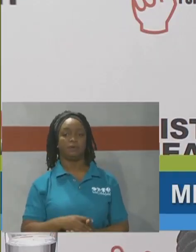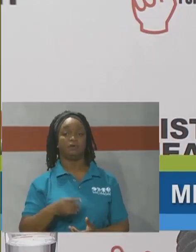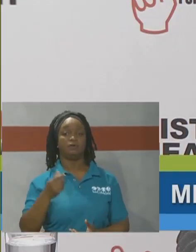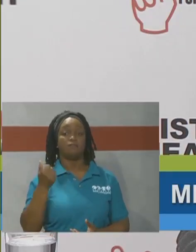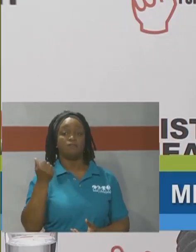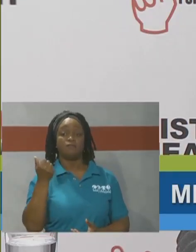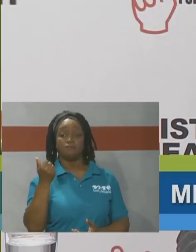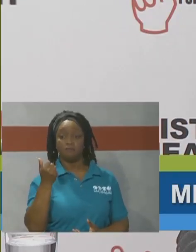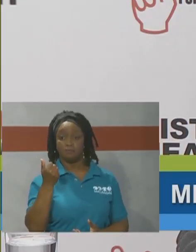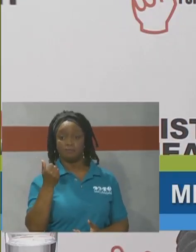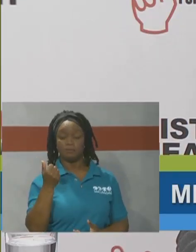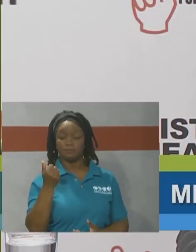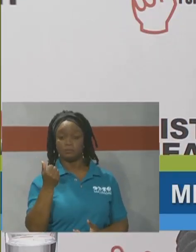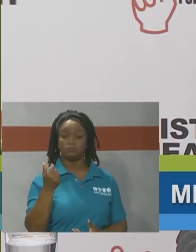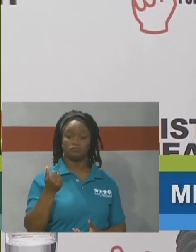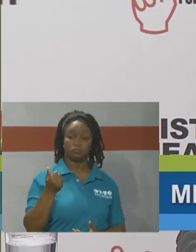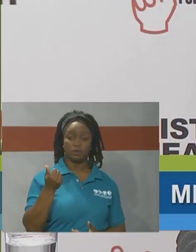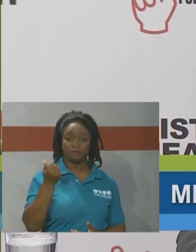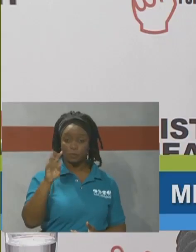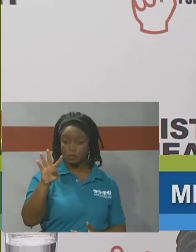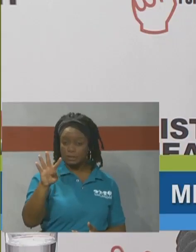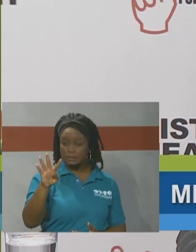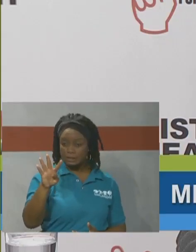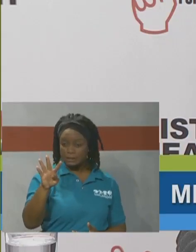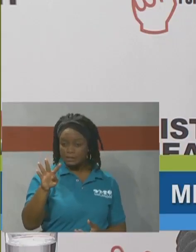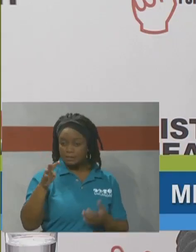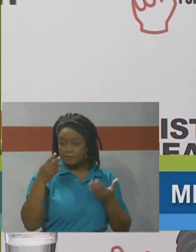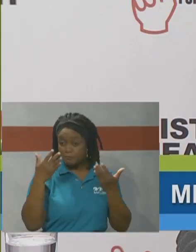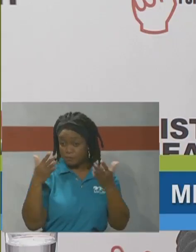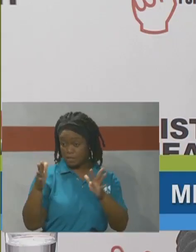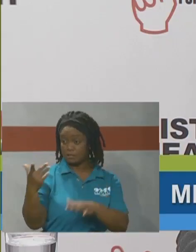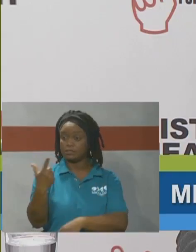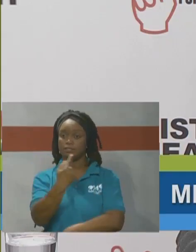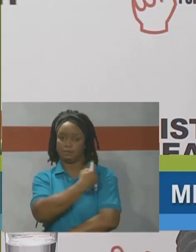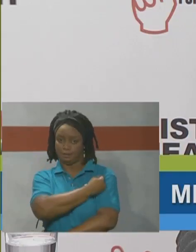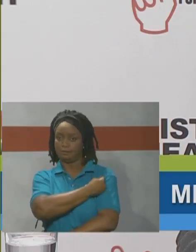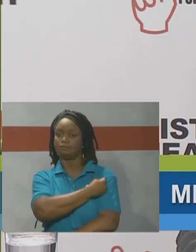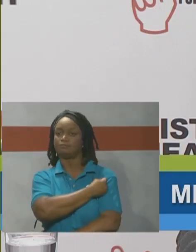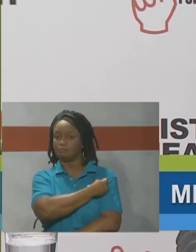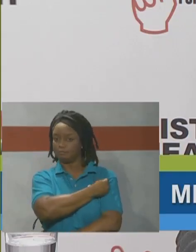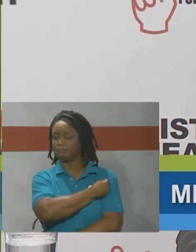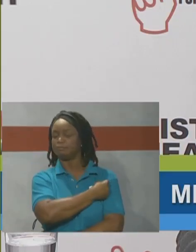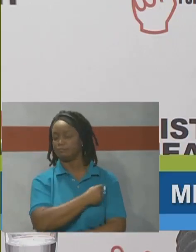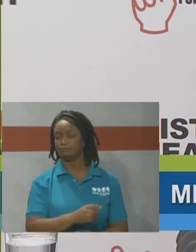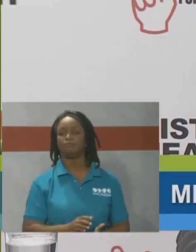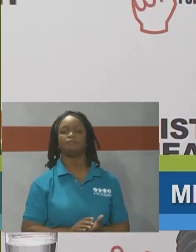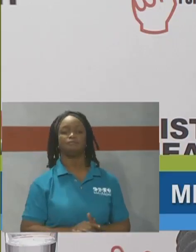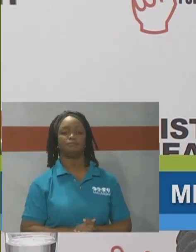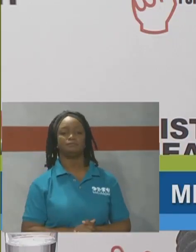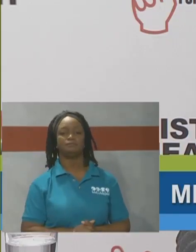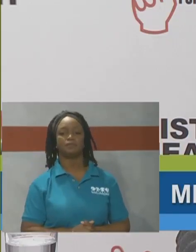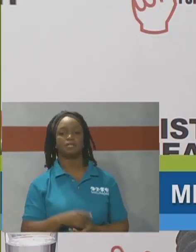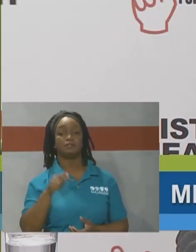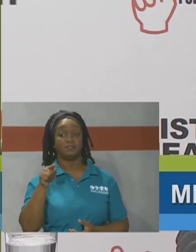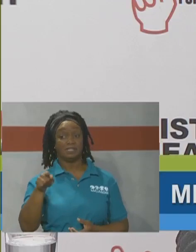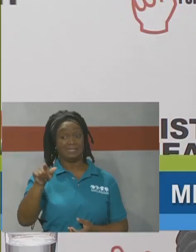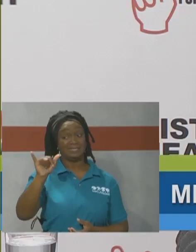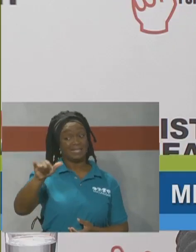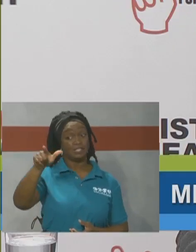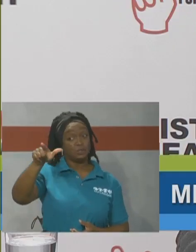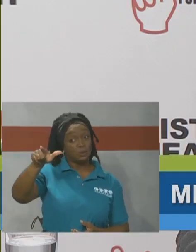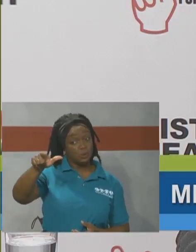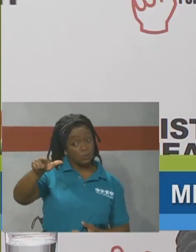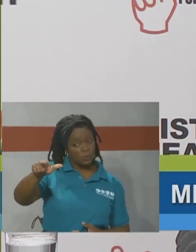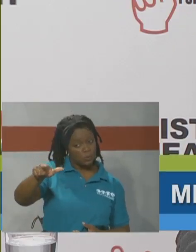That is pathetically low.